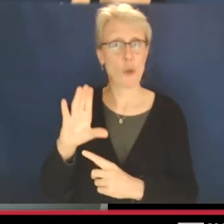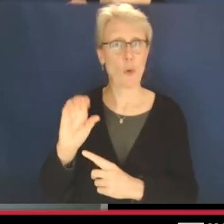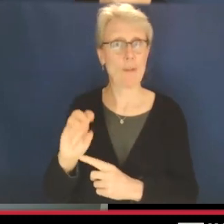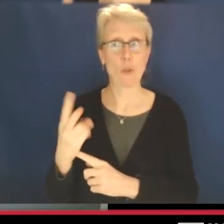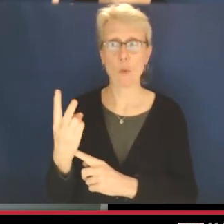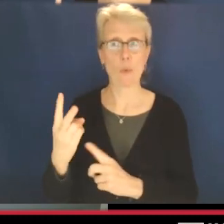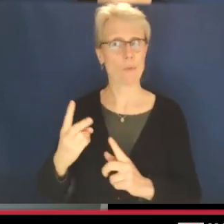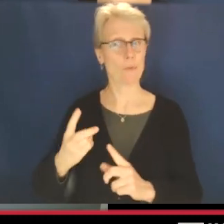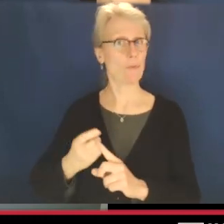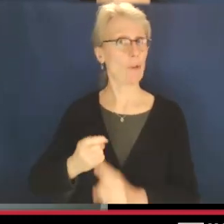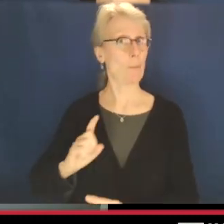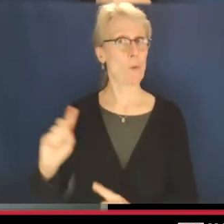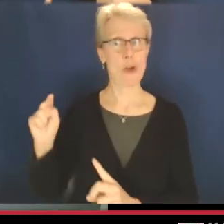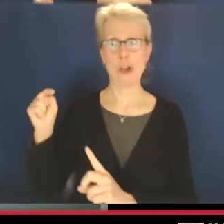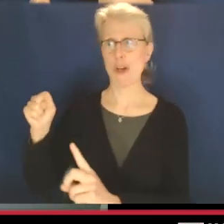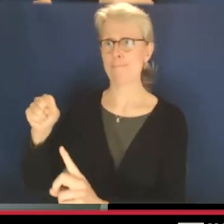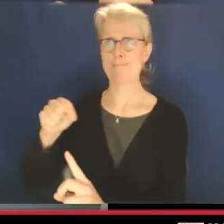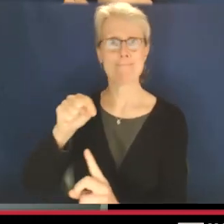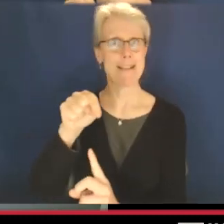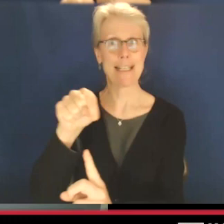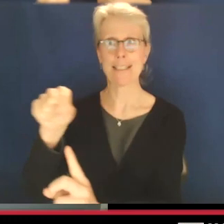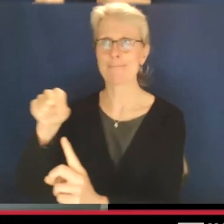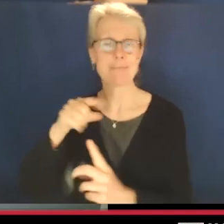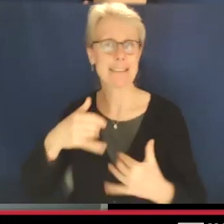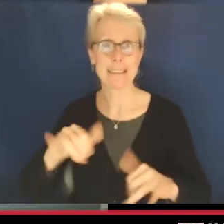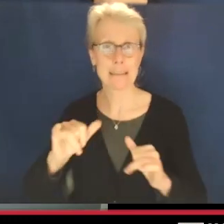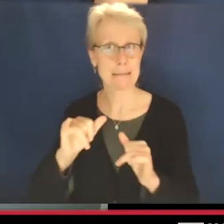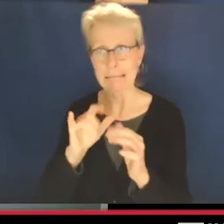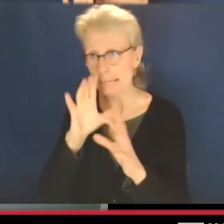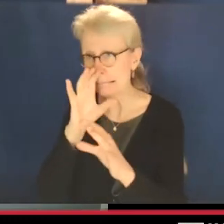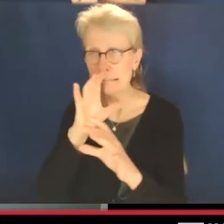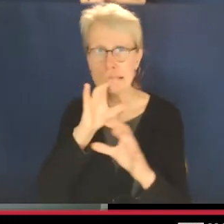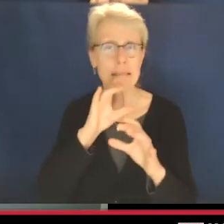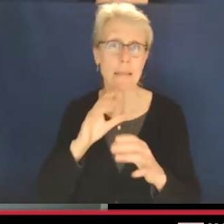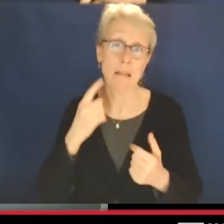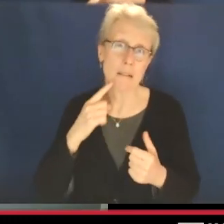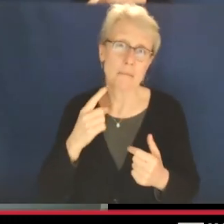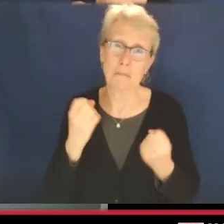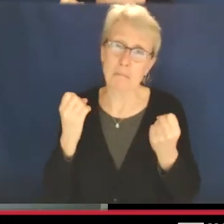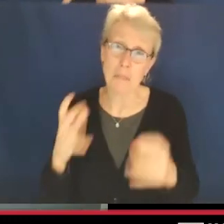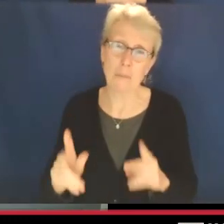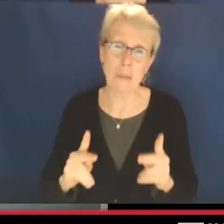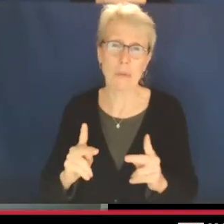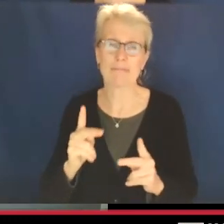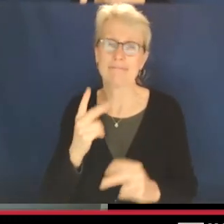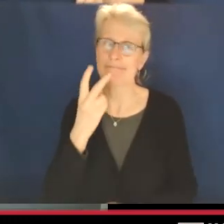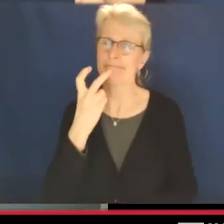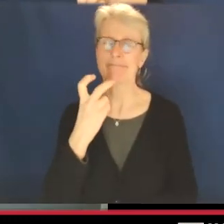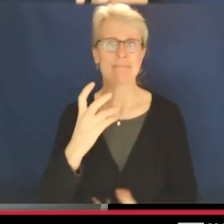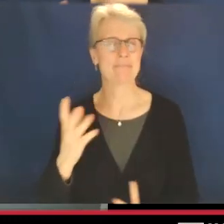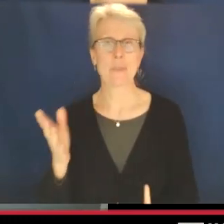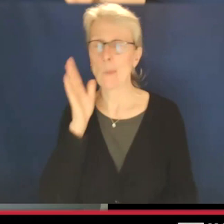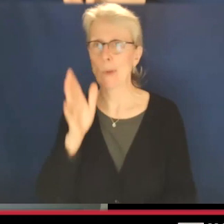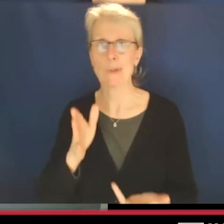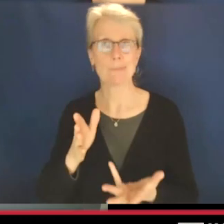available. So I think it will be a hard thing to do. I think we need to keep looking. I think many people are quite pessimistic that we're going to settle